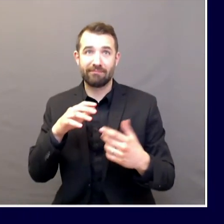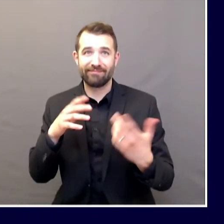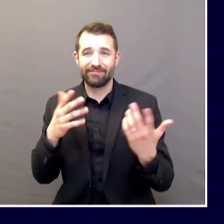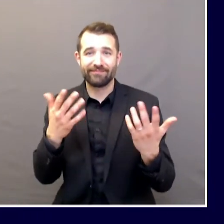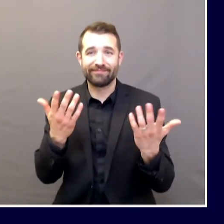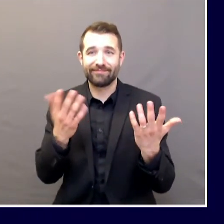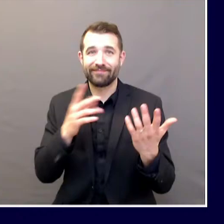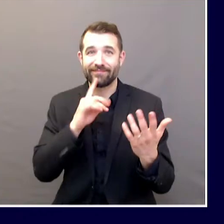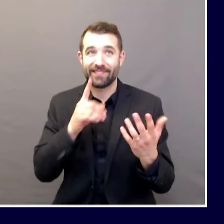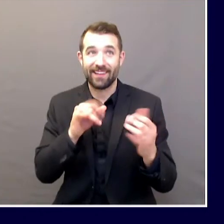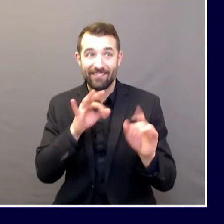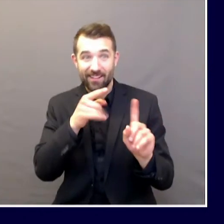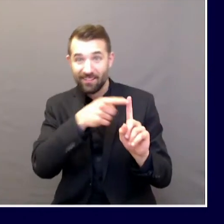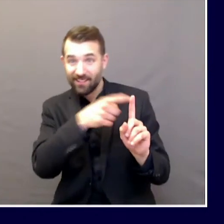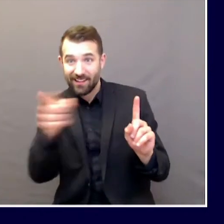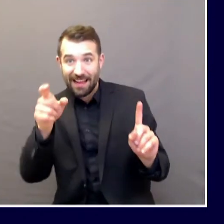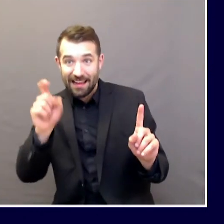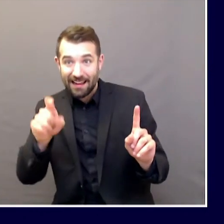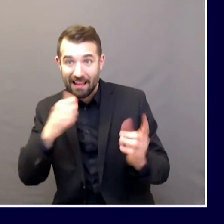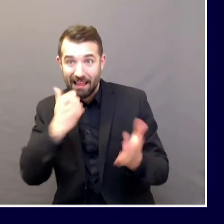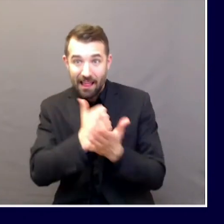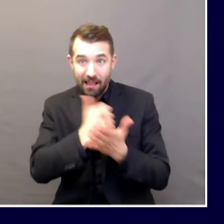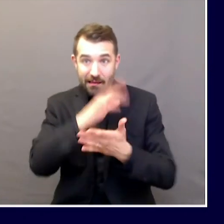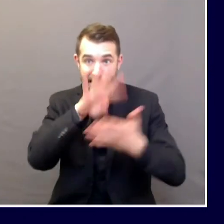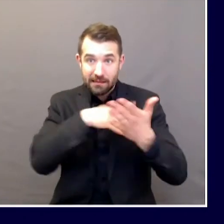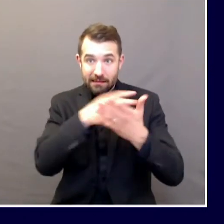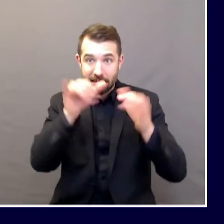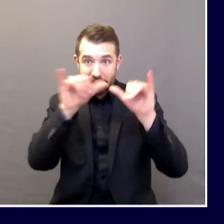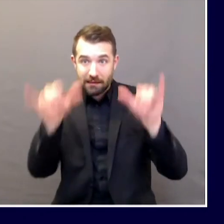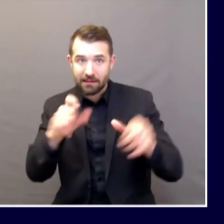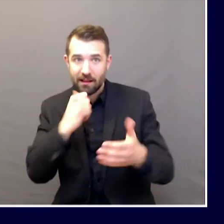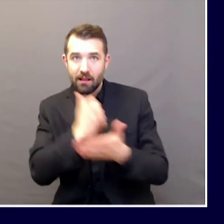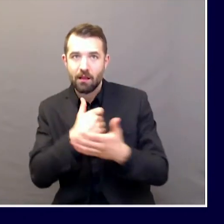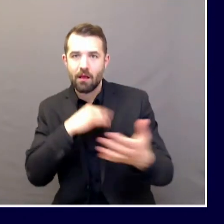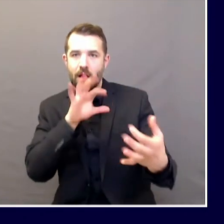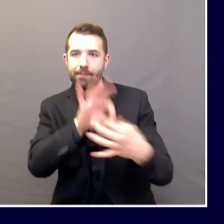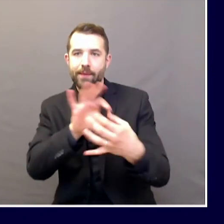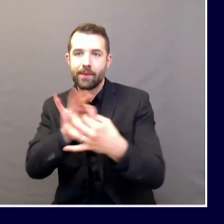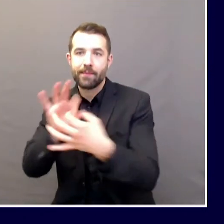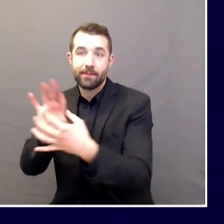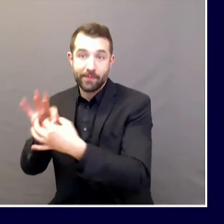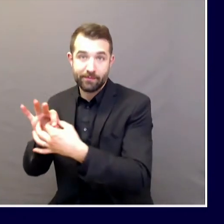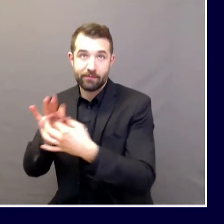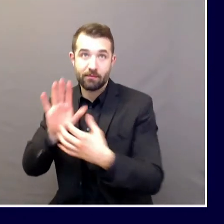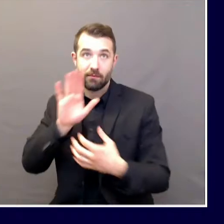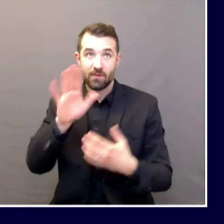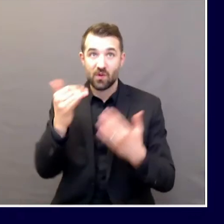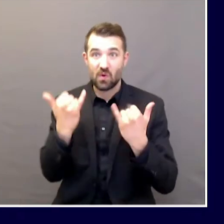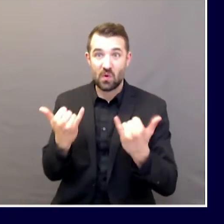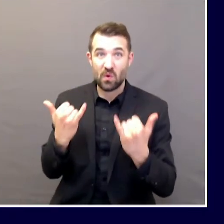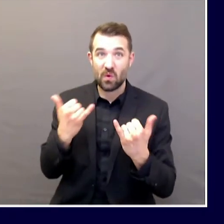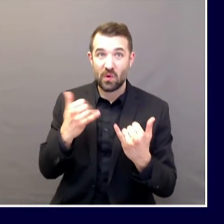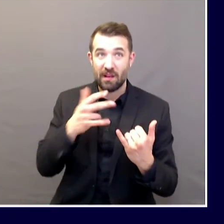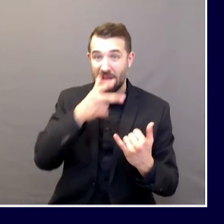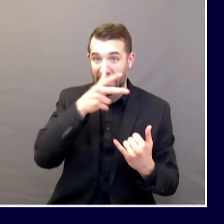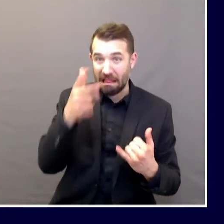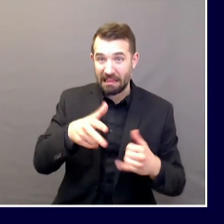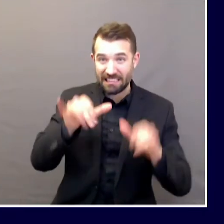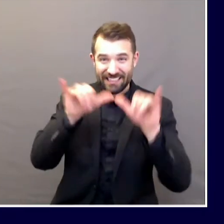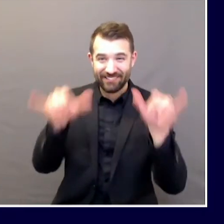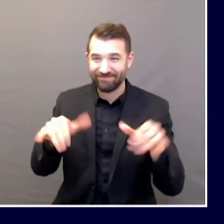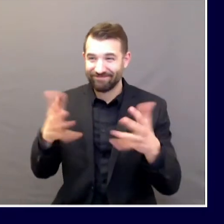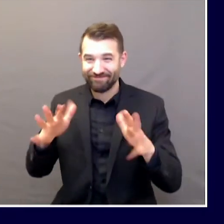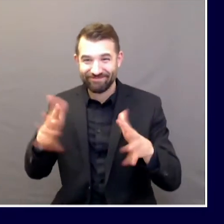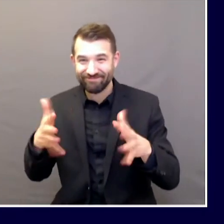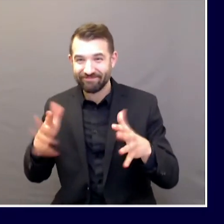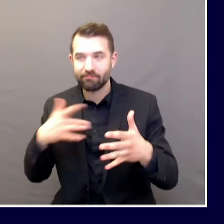to be doing more vaccination, but are dissatisfied with their own existing scheduling platform, or for places that would